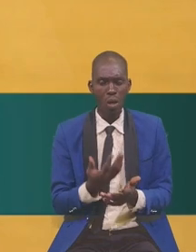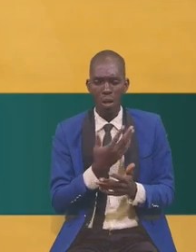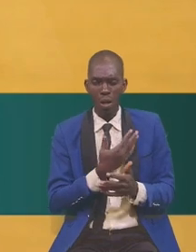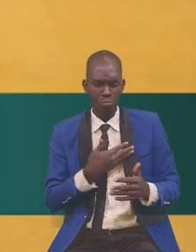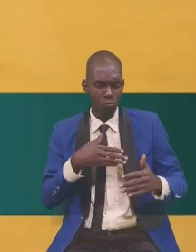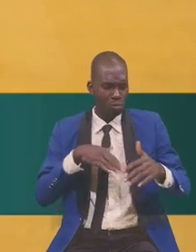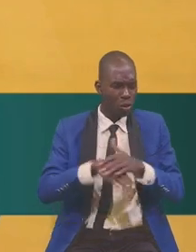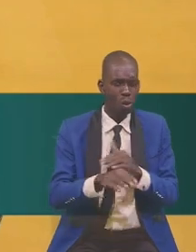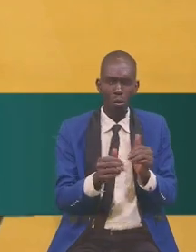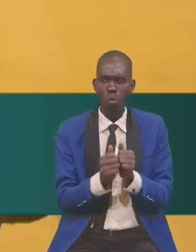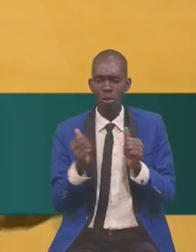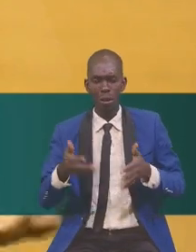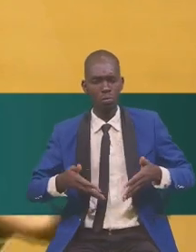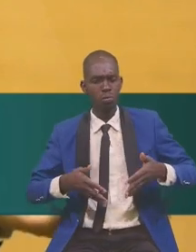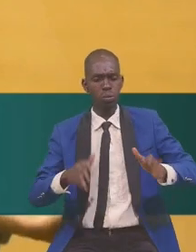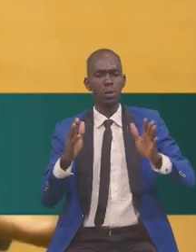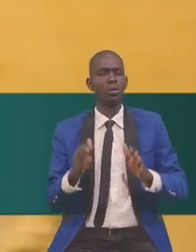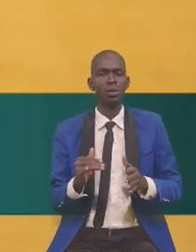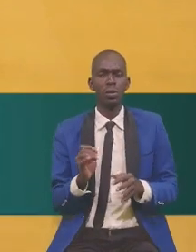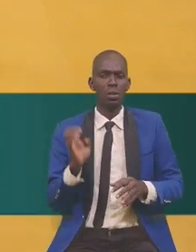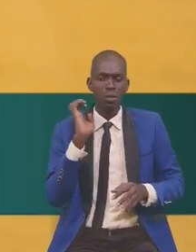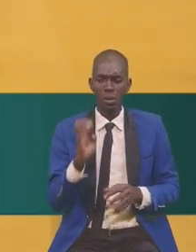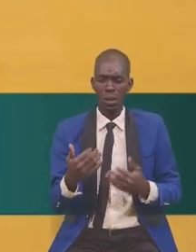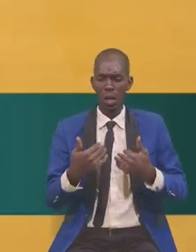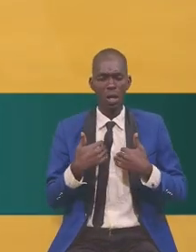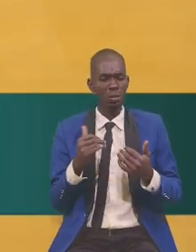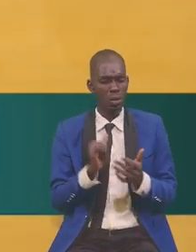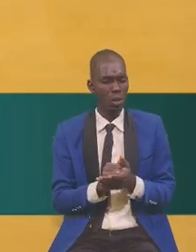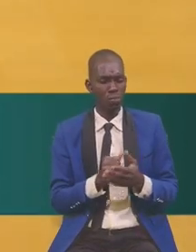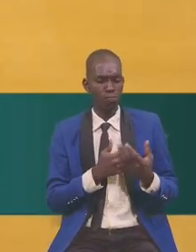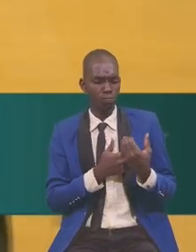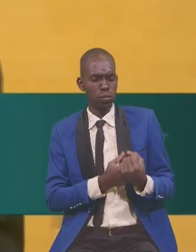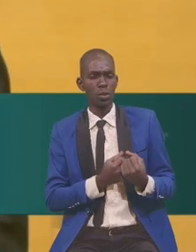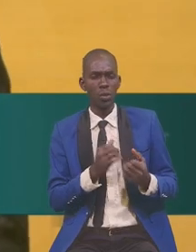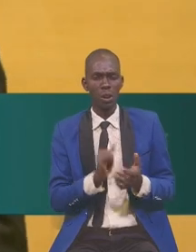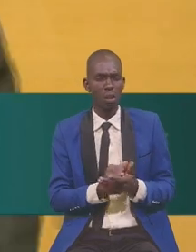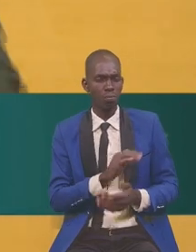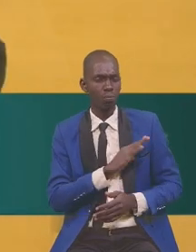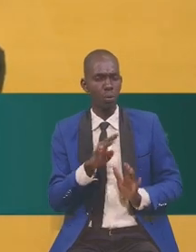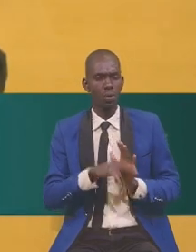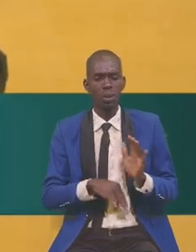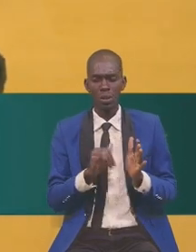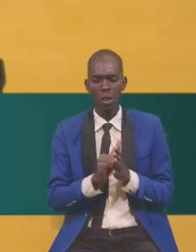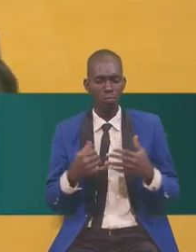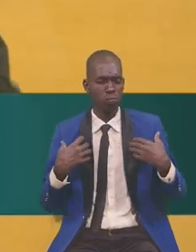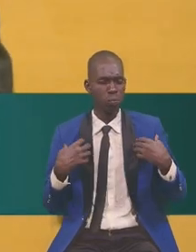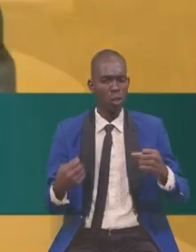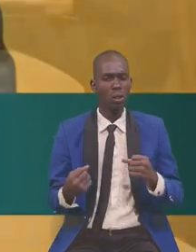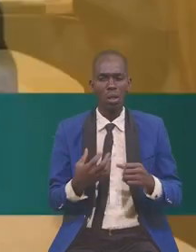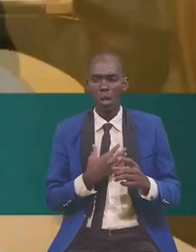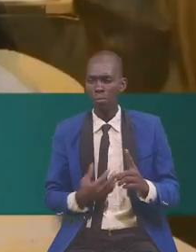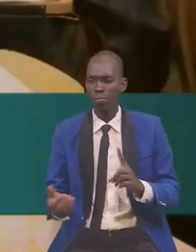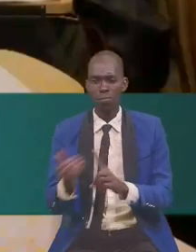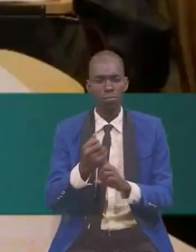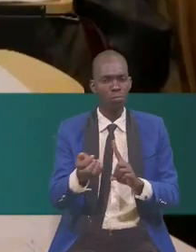permission, if he had that boldness, if he had that courage to enter every house, healing men and